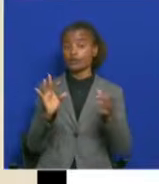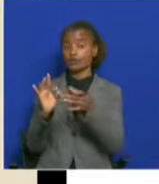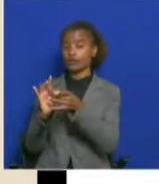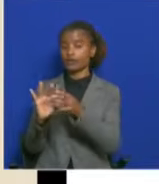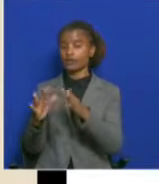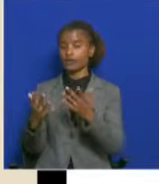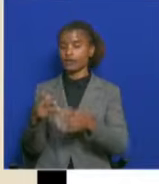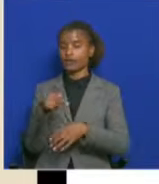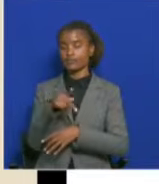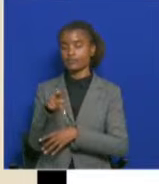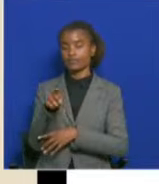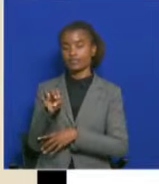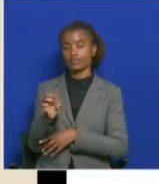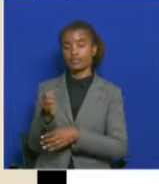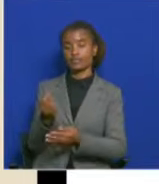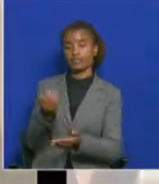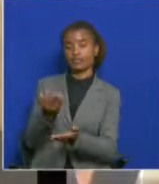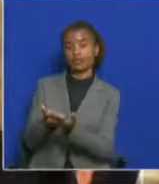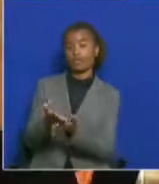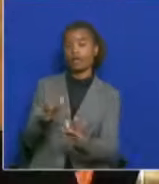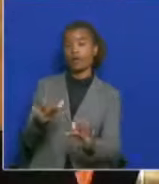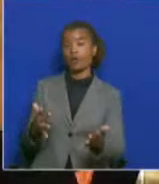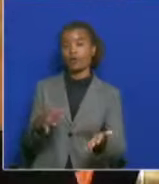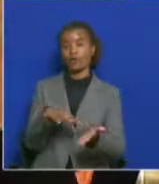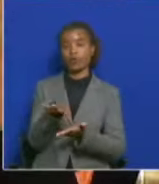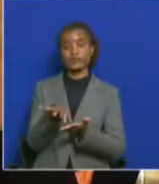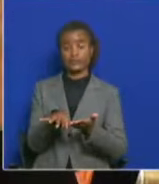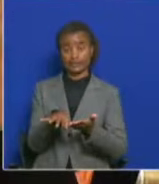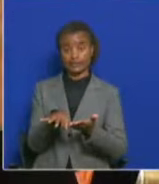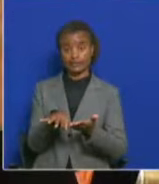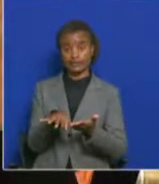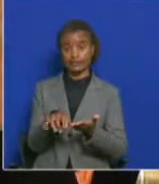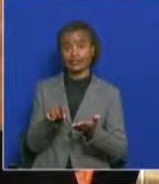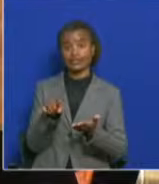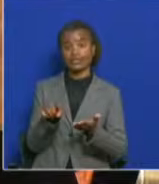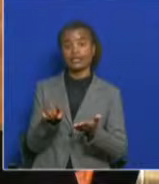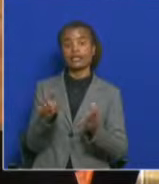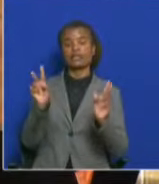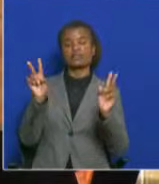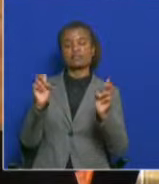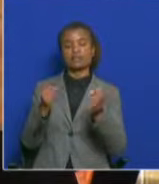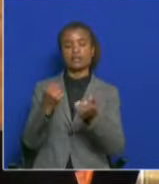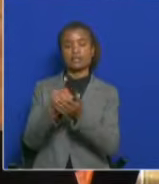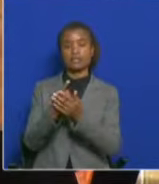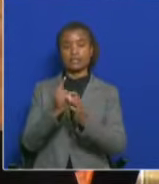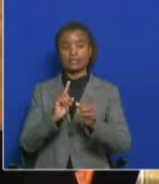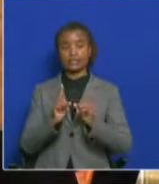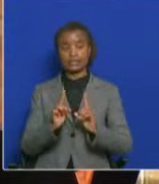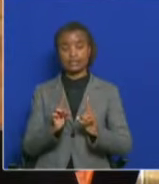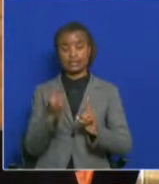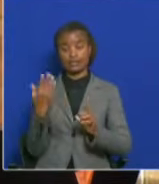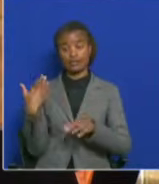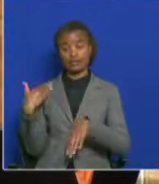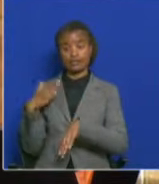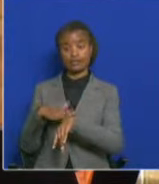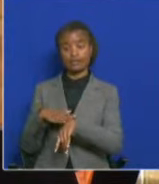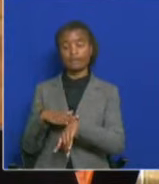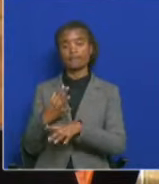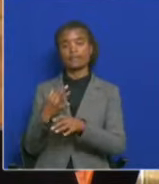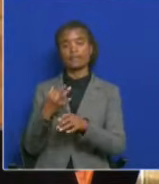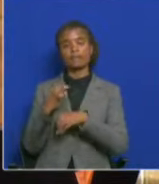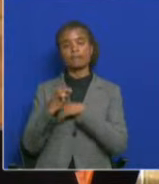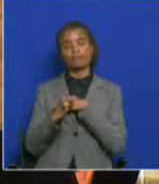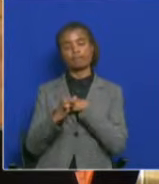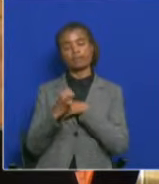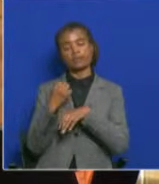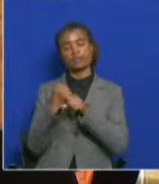contracts that are sort of the order of the day at this point in time in 2021. So